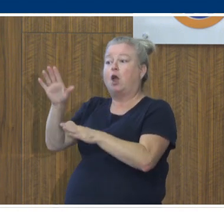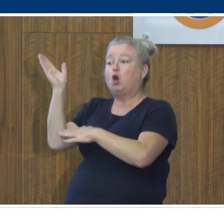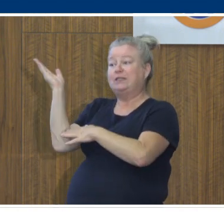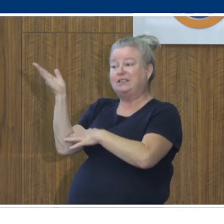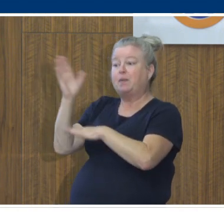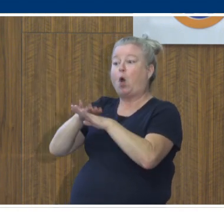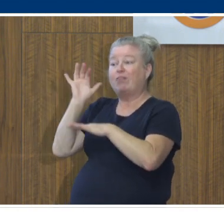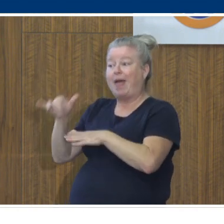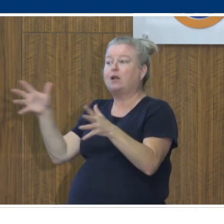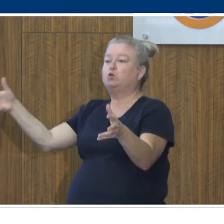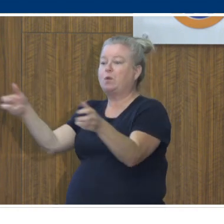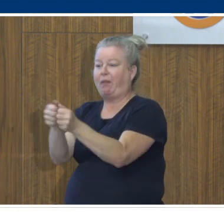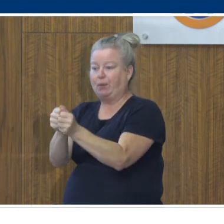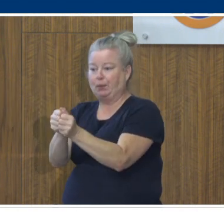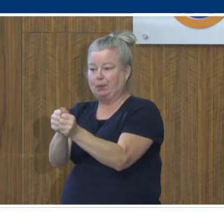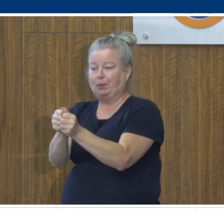together.